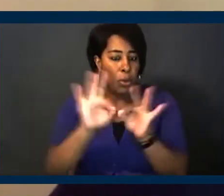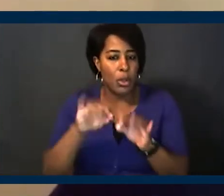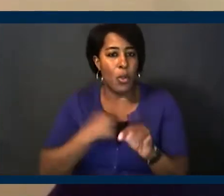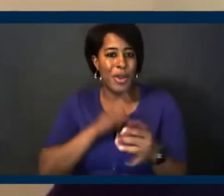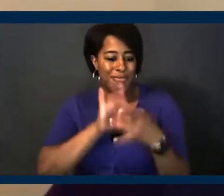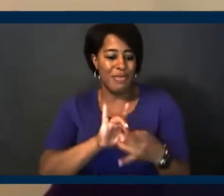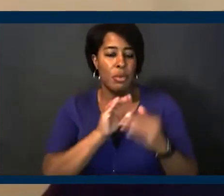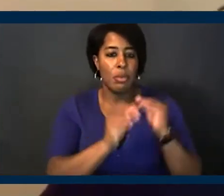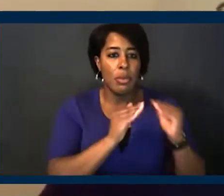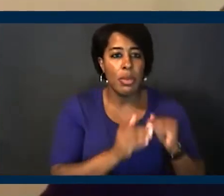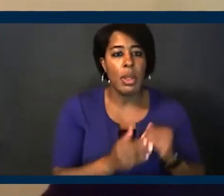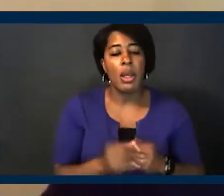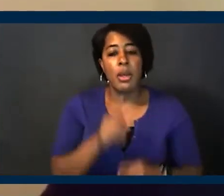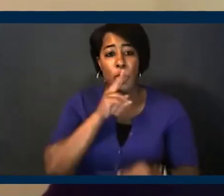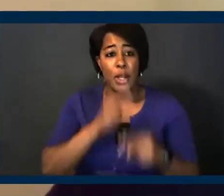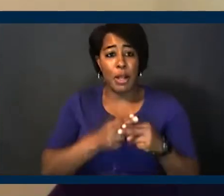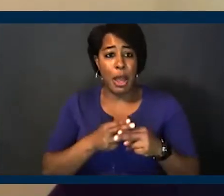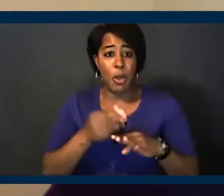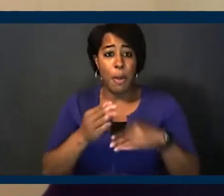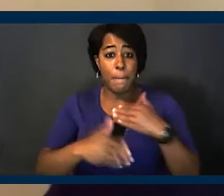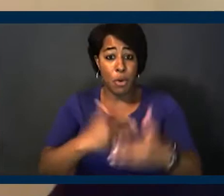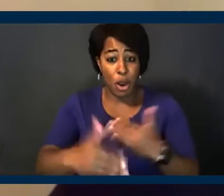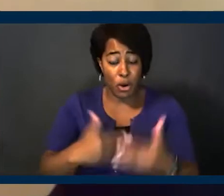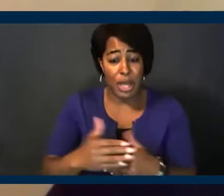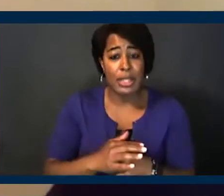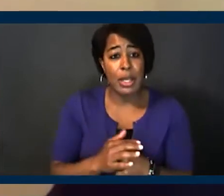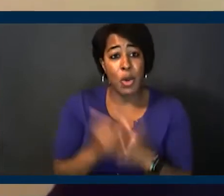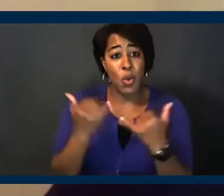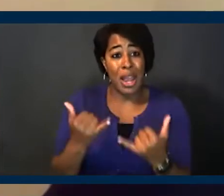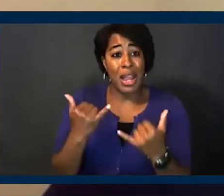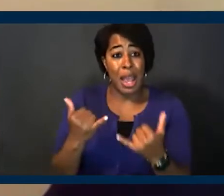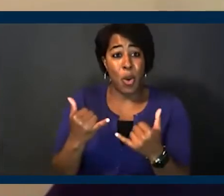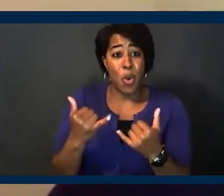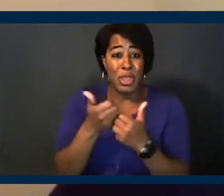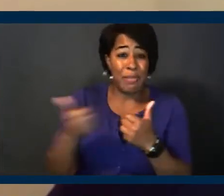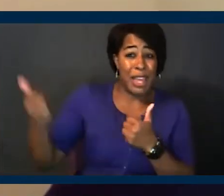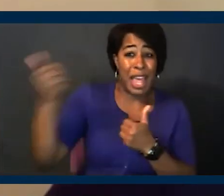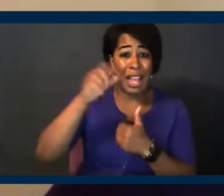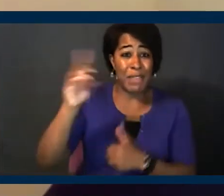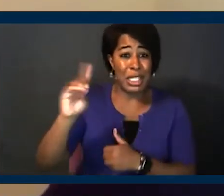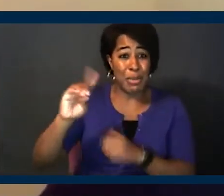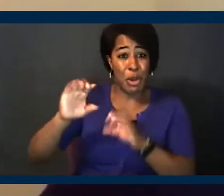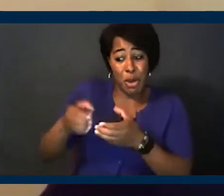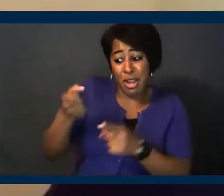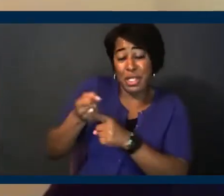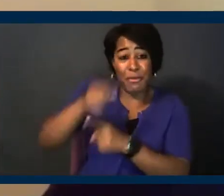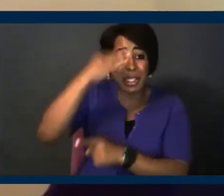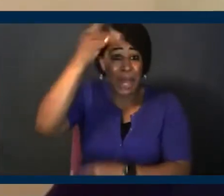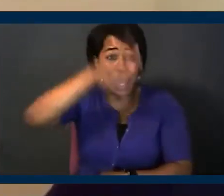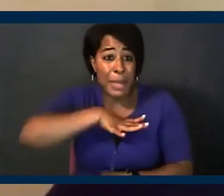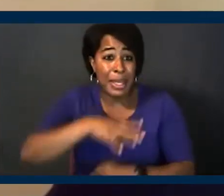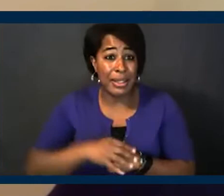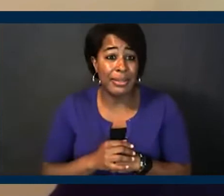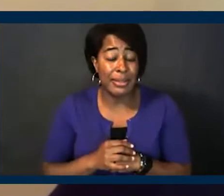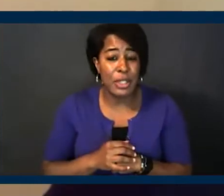we currently have a Black man who is the head of the Democratic Party. And I am so, it is such an honor to